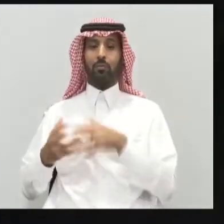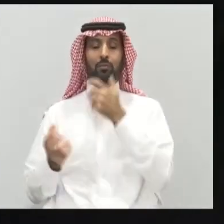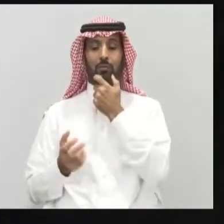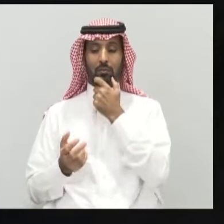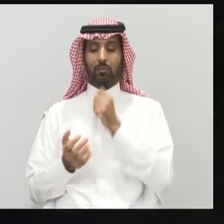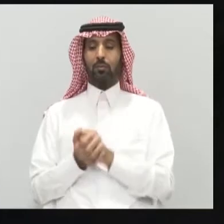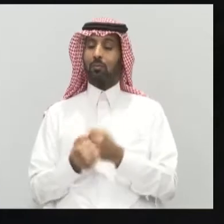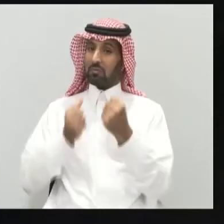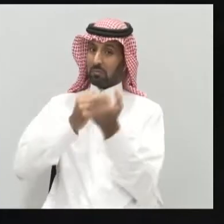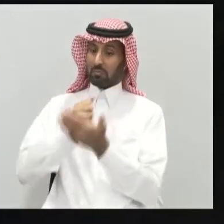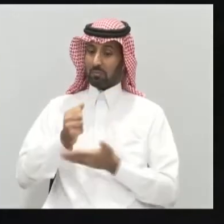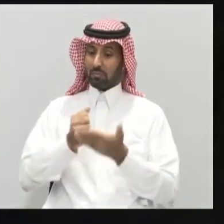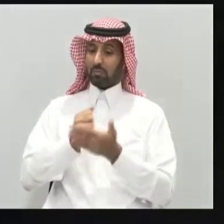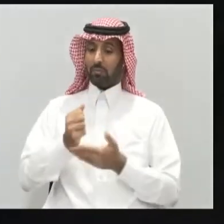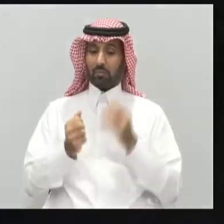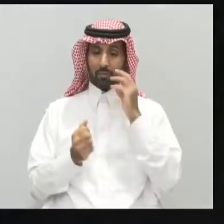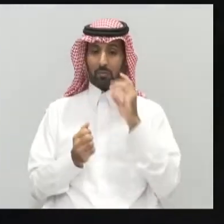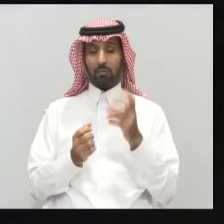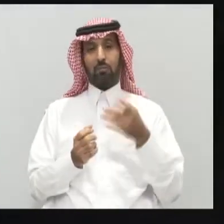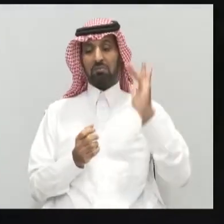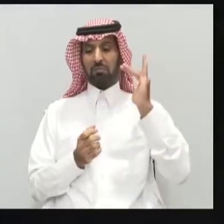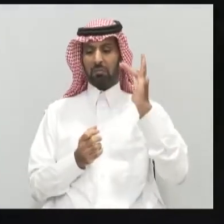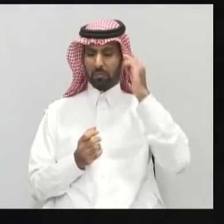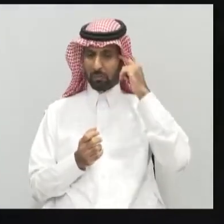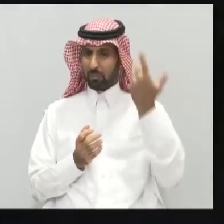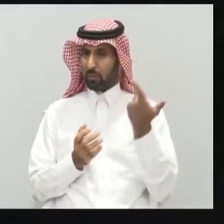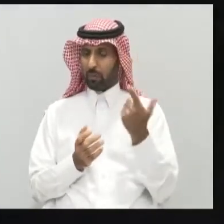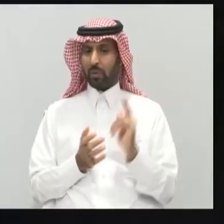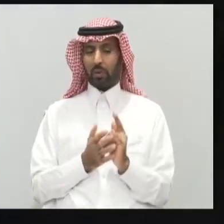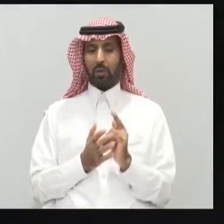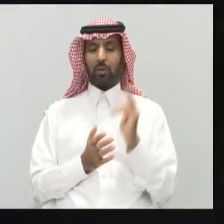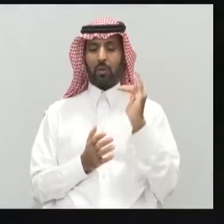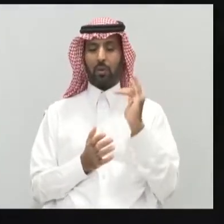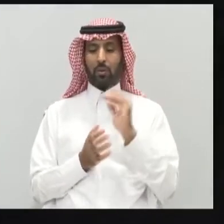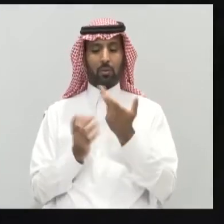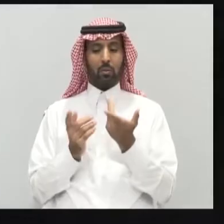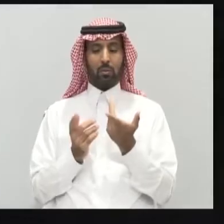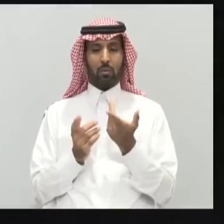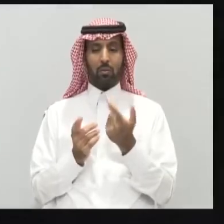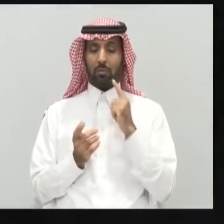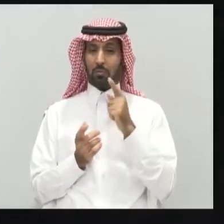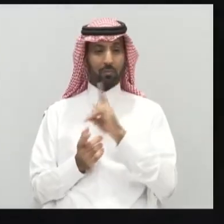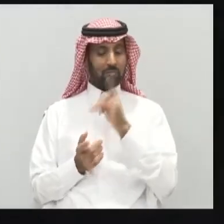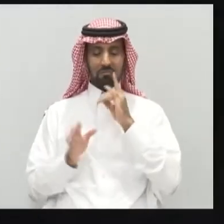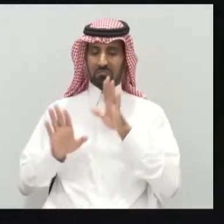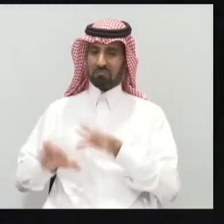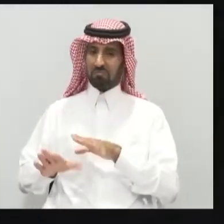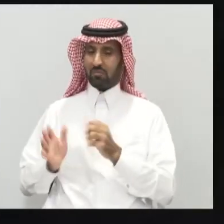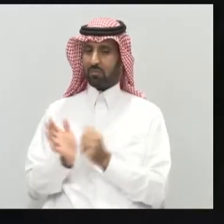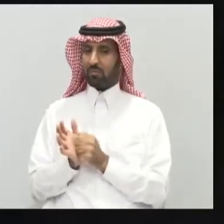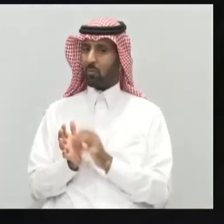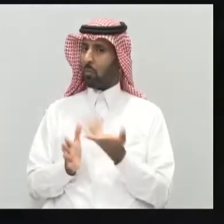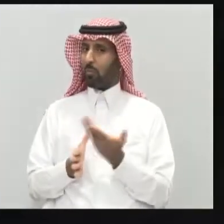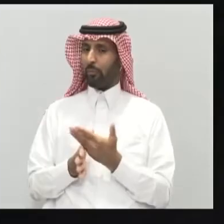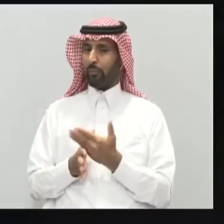Abha, Taif, Sharqiya, Jeddah. Excellent. No, you didn't. Some of you said no, they didn't go on vacation.